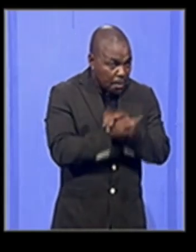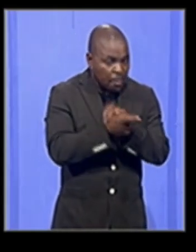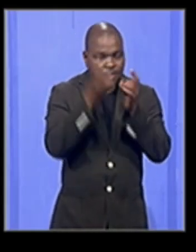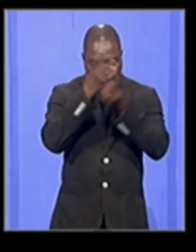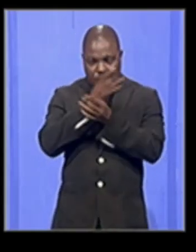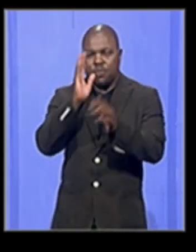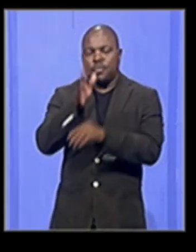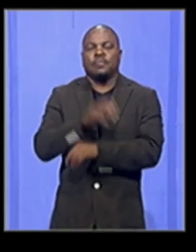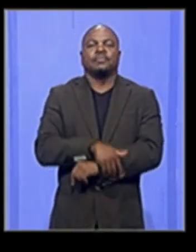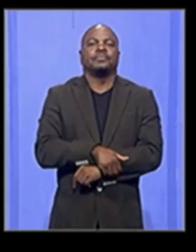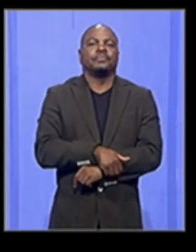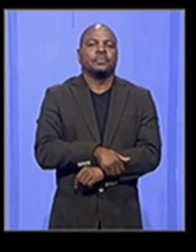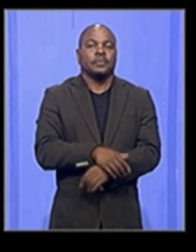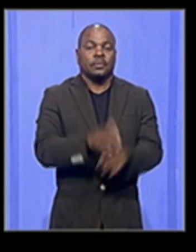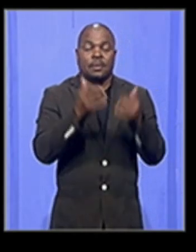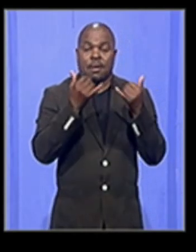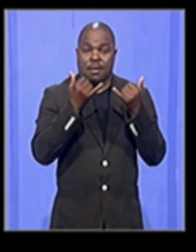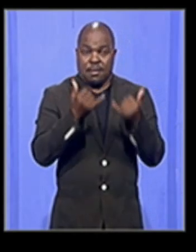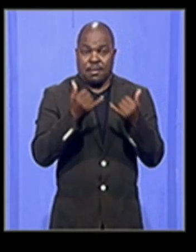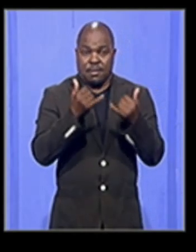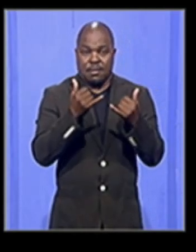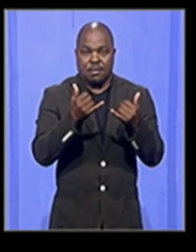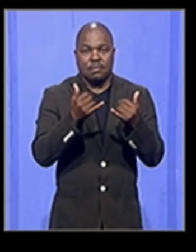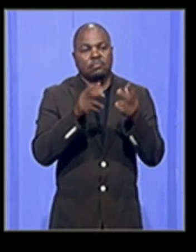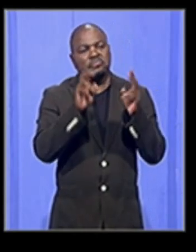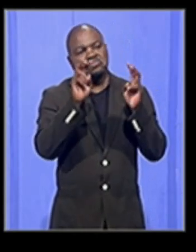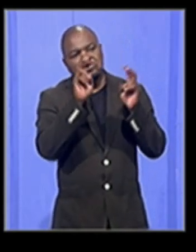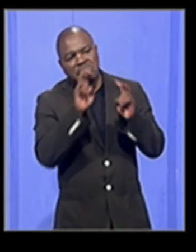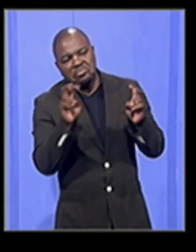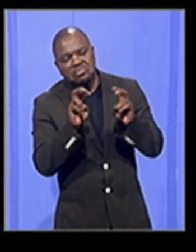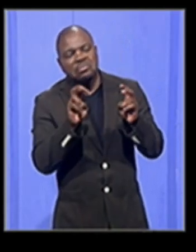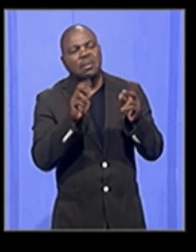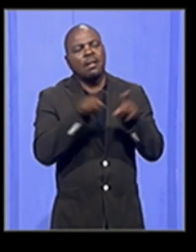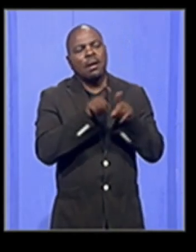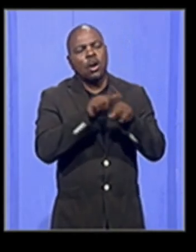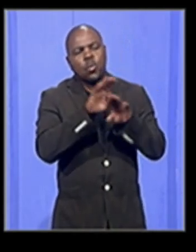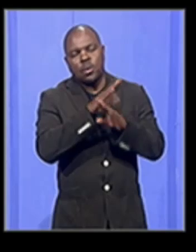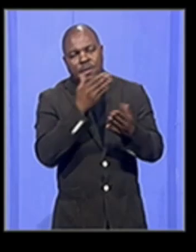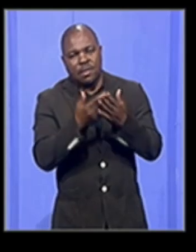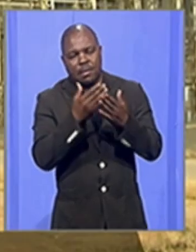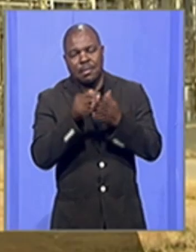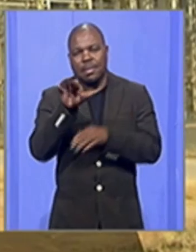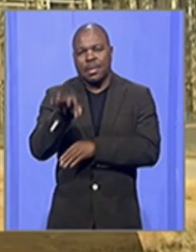occur. Currently, unplanned unavailability stands at